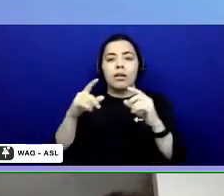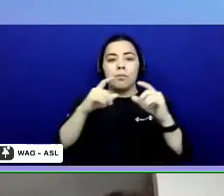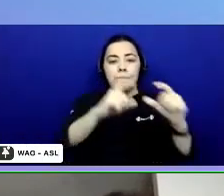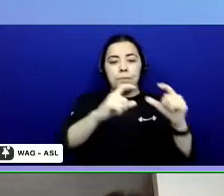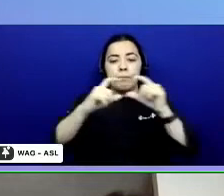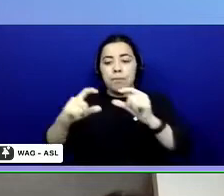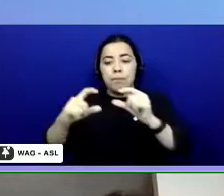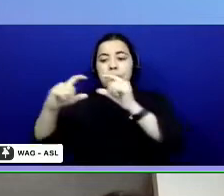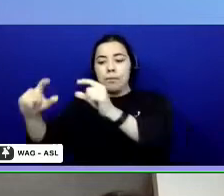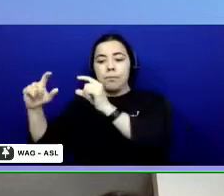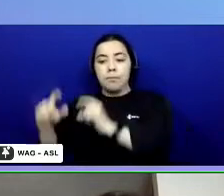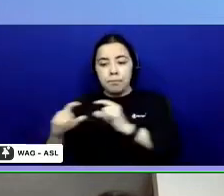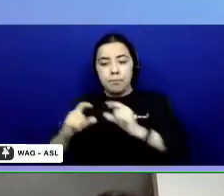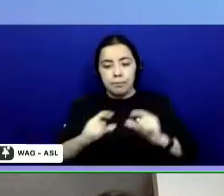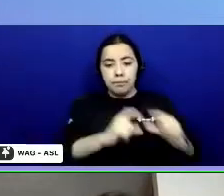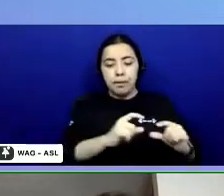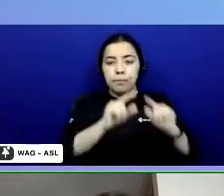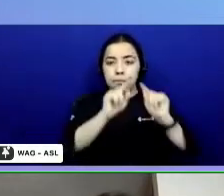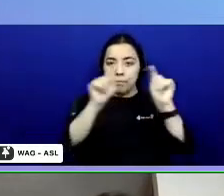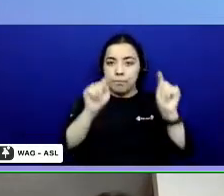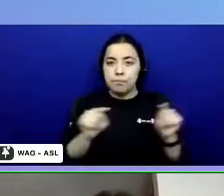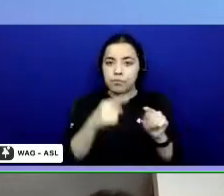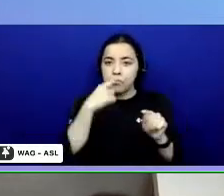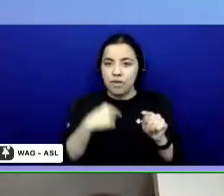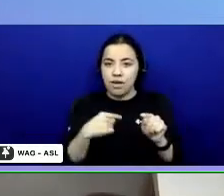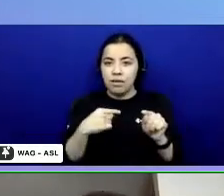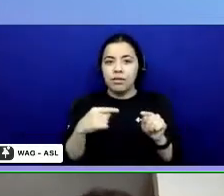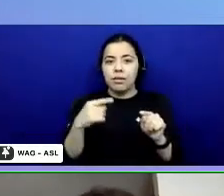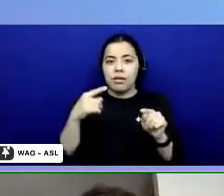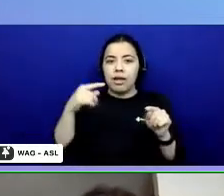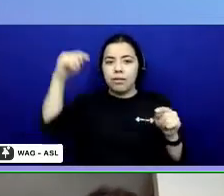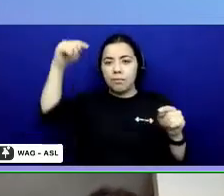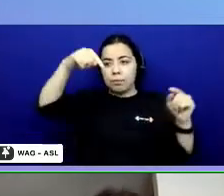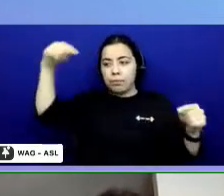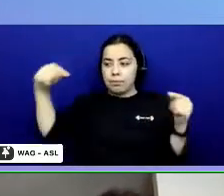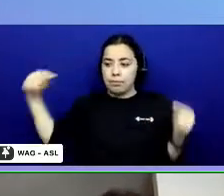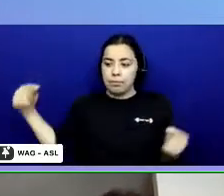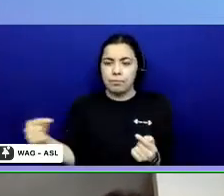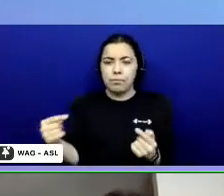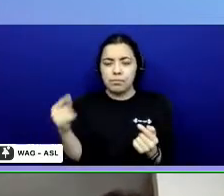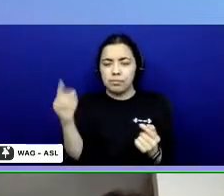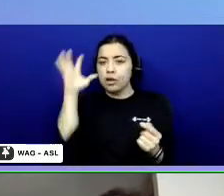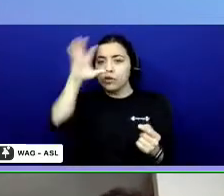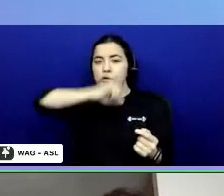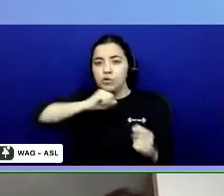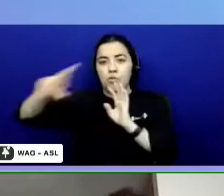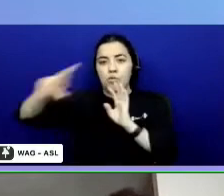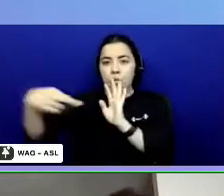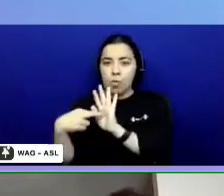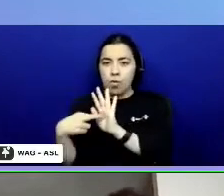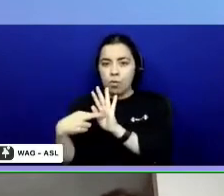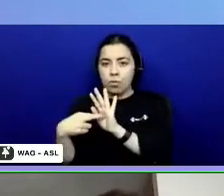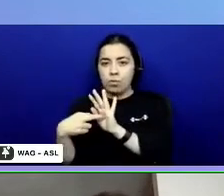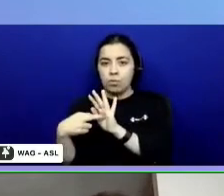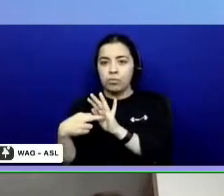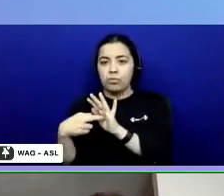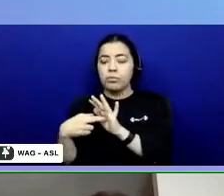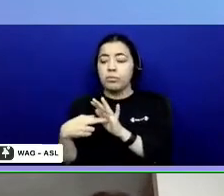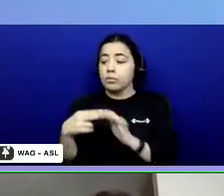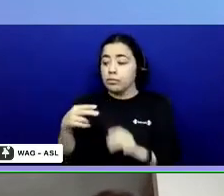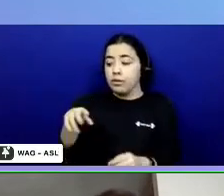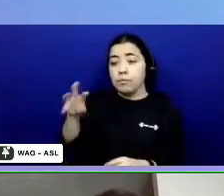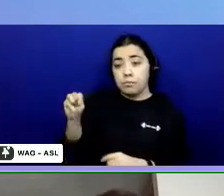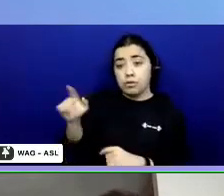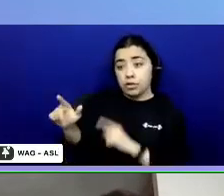prediction, every single element on this page and what it thinks its role is. And then we will take that markup, or we will